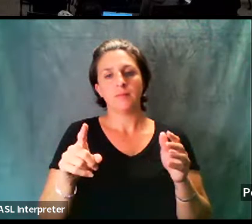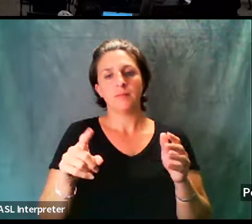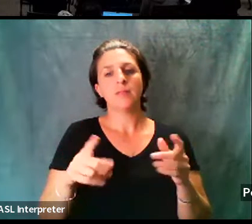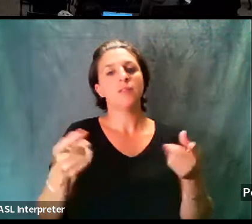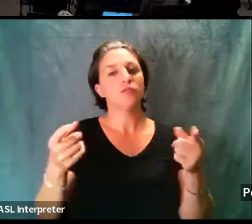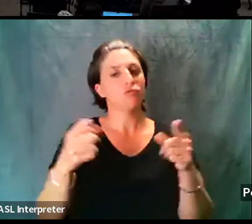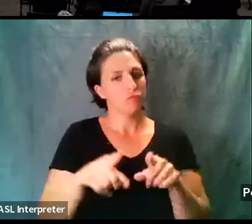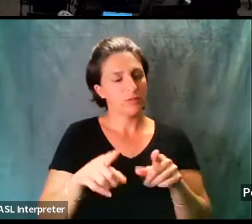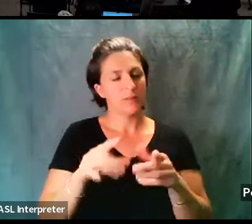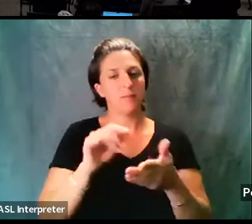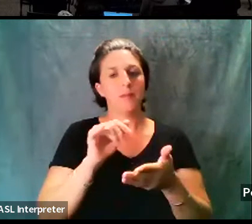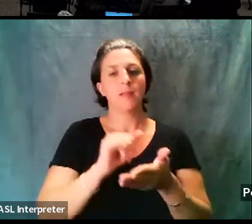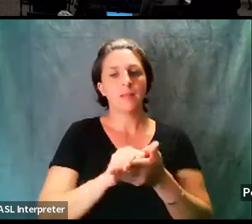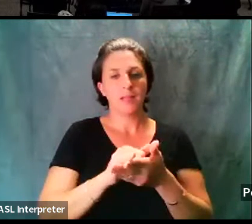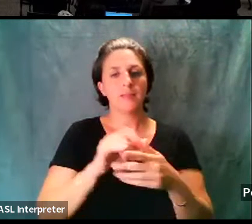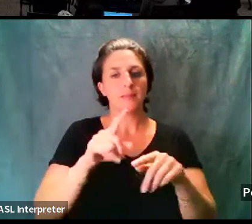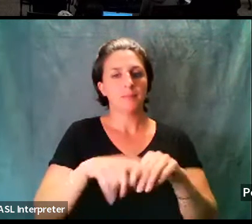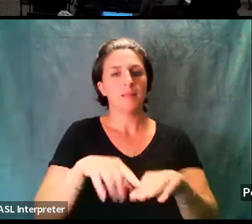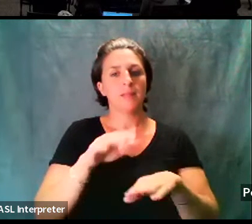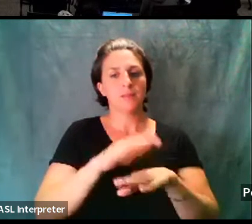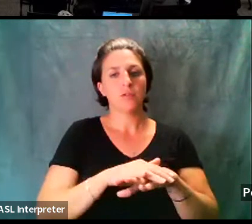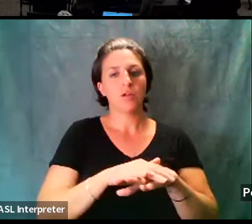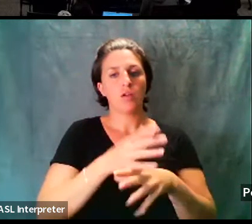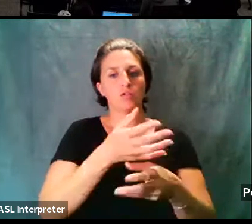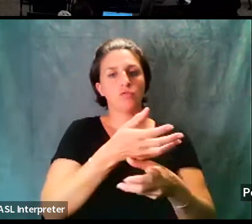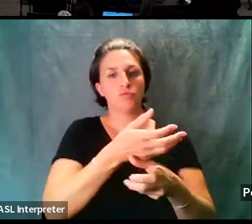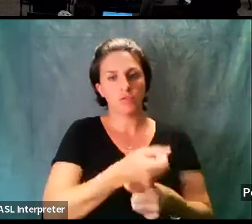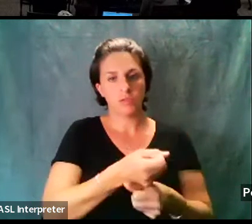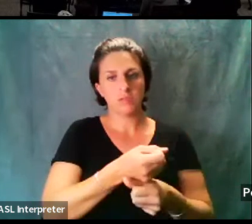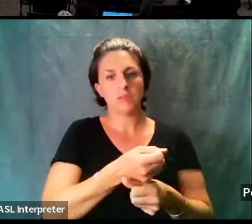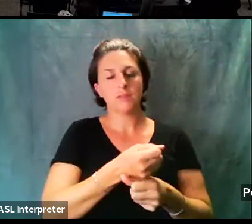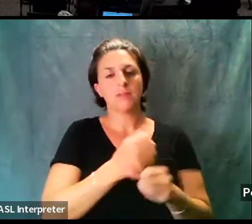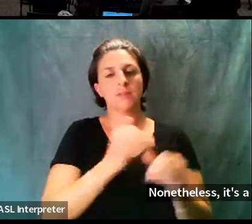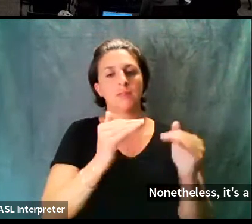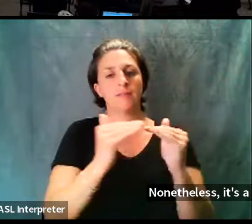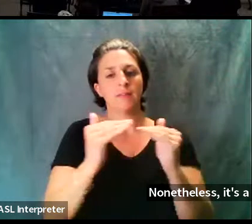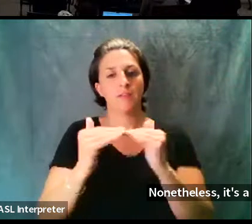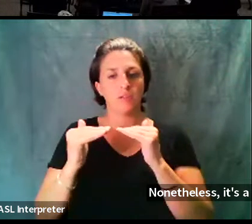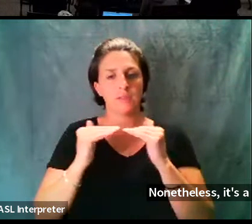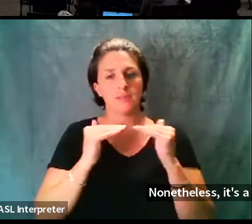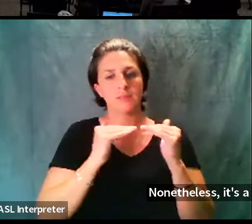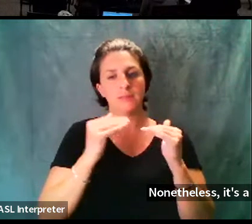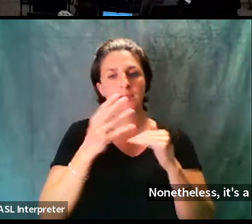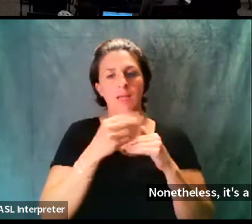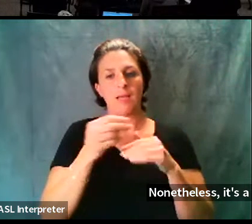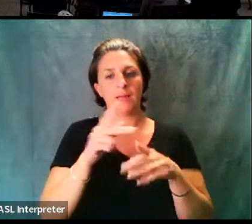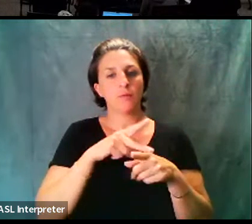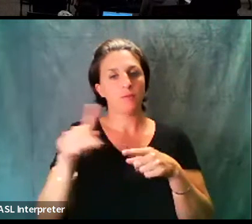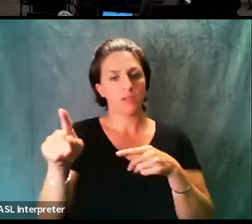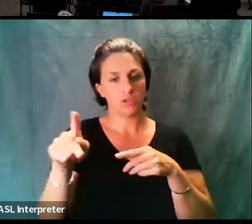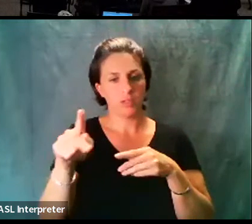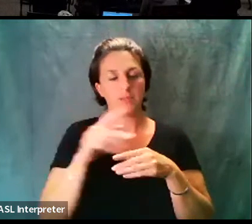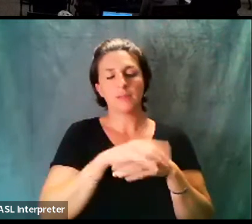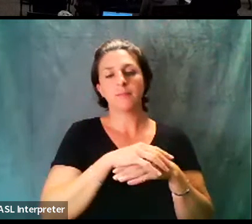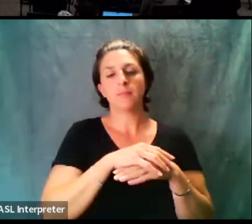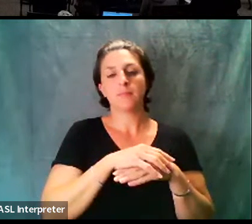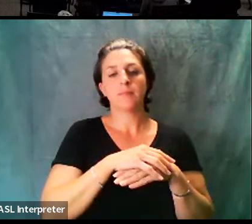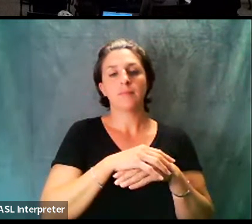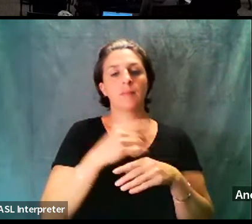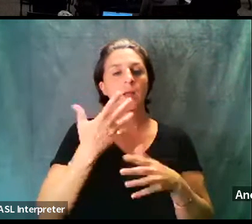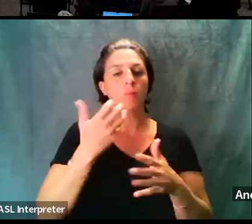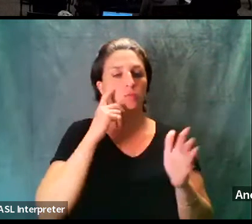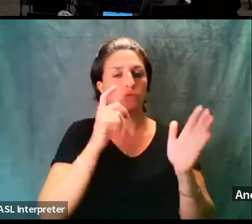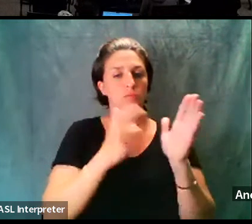agreement that is based on trust, on fairness, and on professionalism. I want to